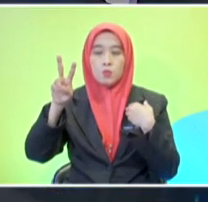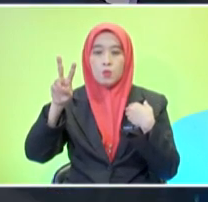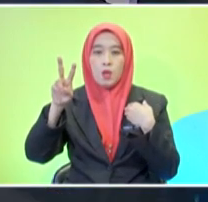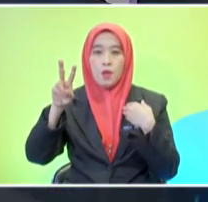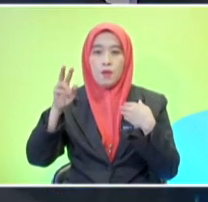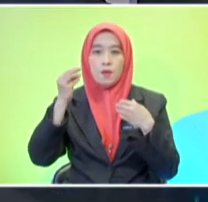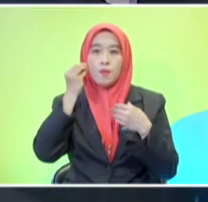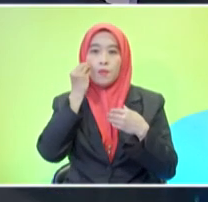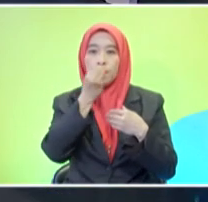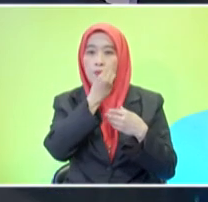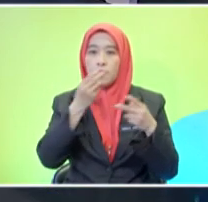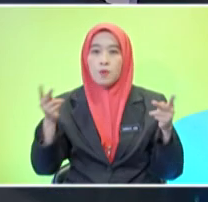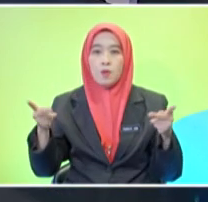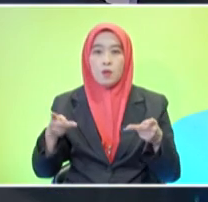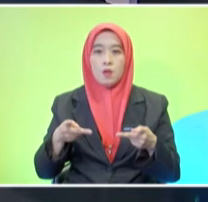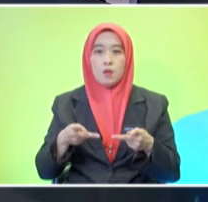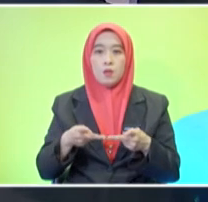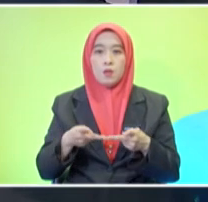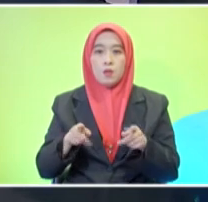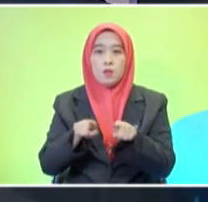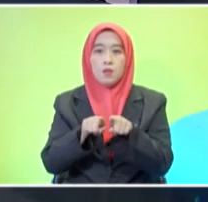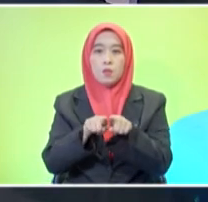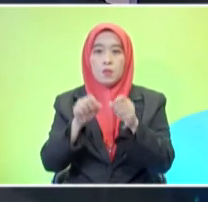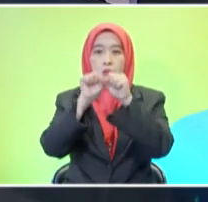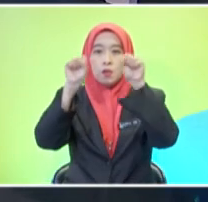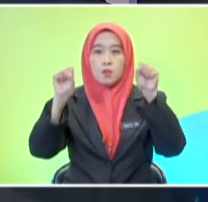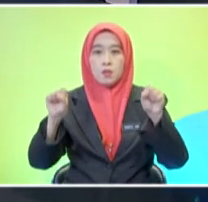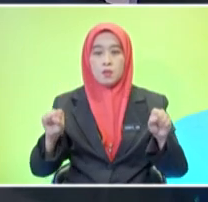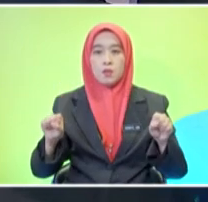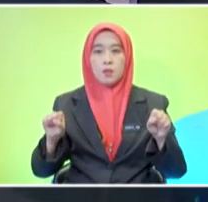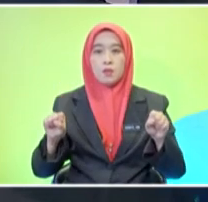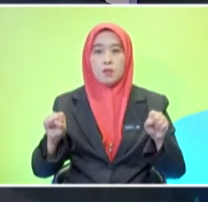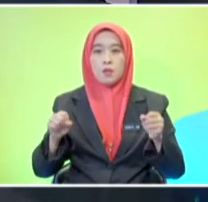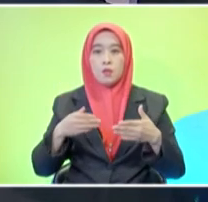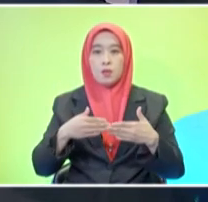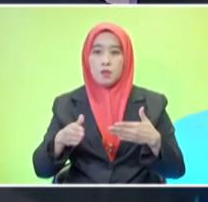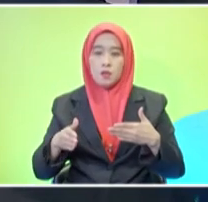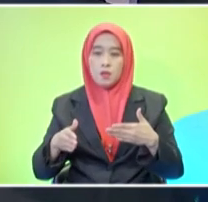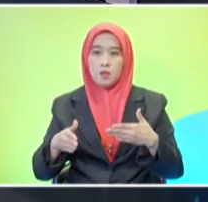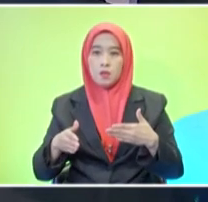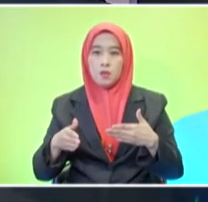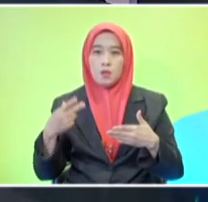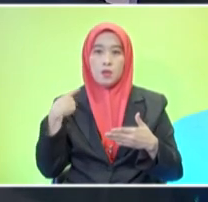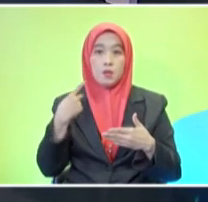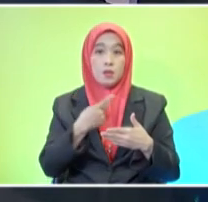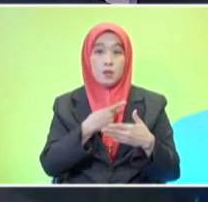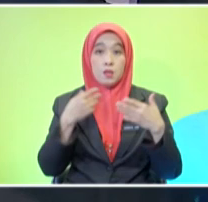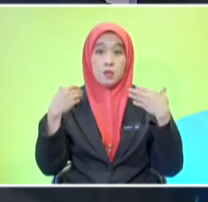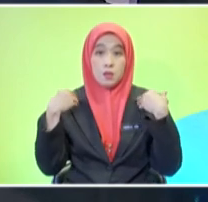2 flower pots. Yeah, okay. Potted plants. Let's be the same size, okay? And then one of it will have